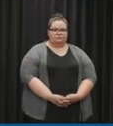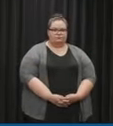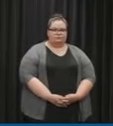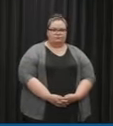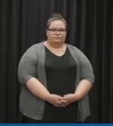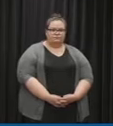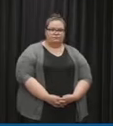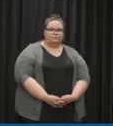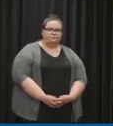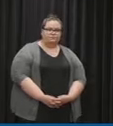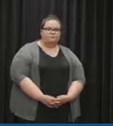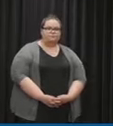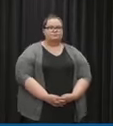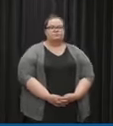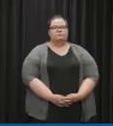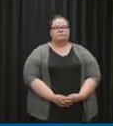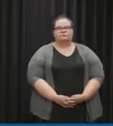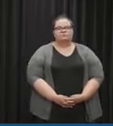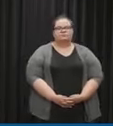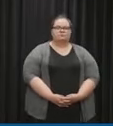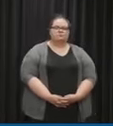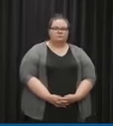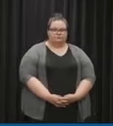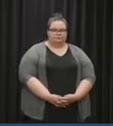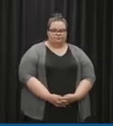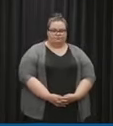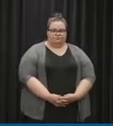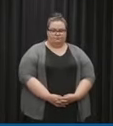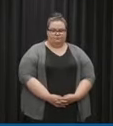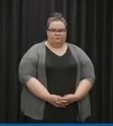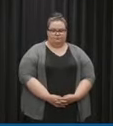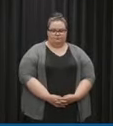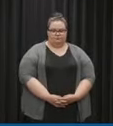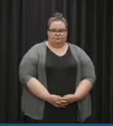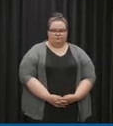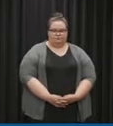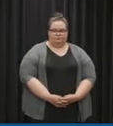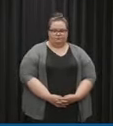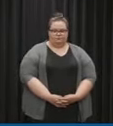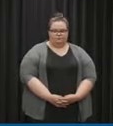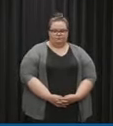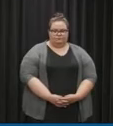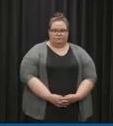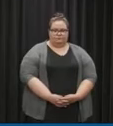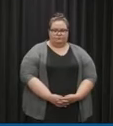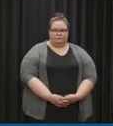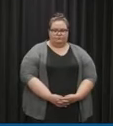is reporting 1 new case of COVID-19 today. This is something